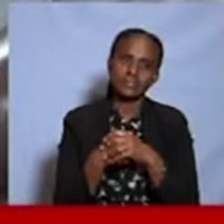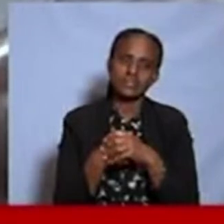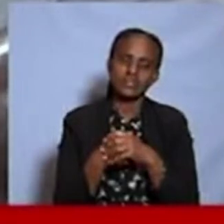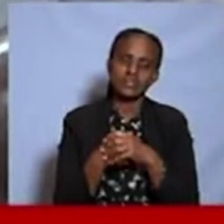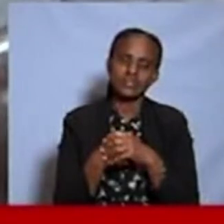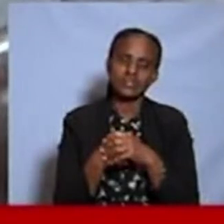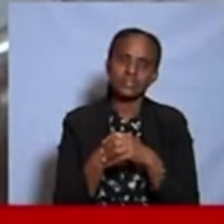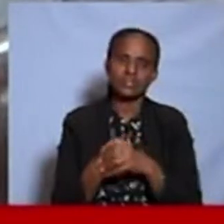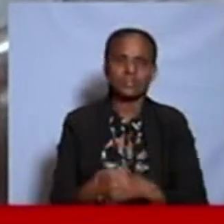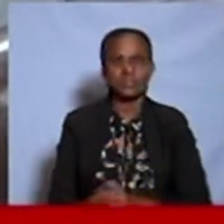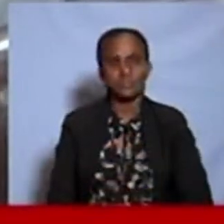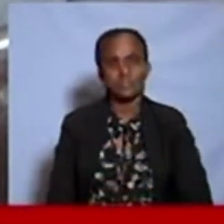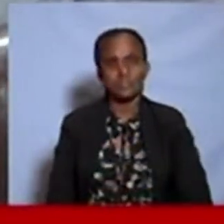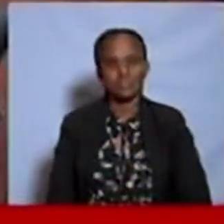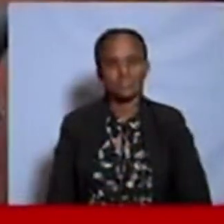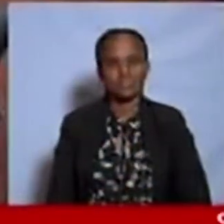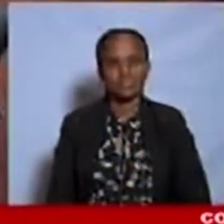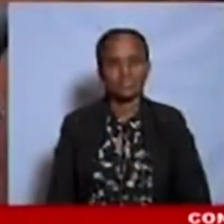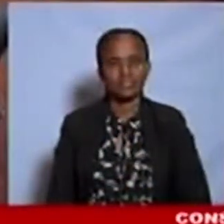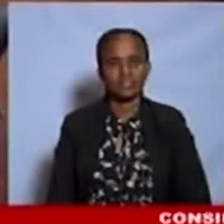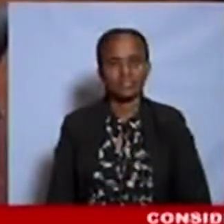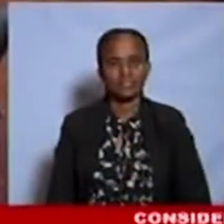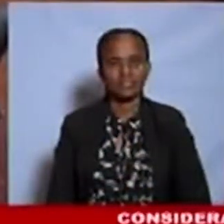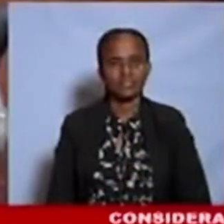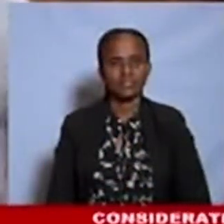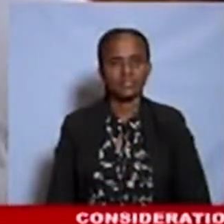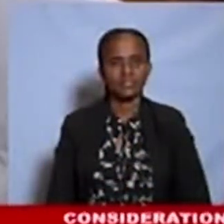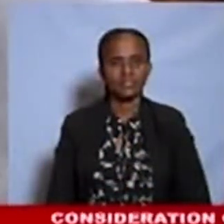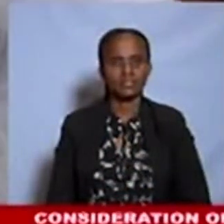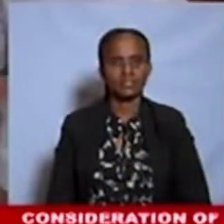think you can still come and sit somewhere here.